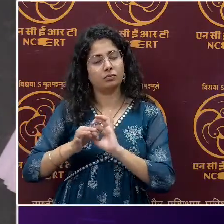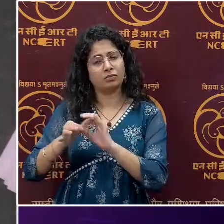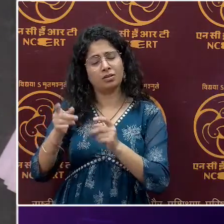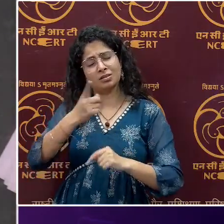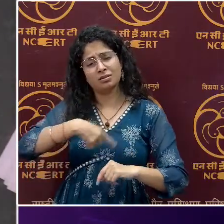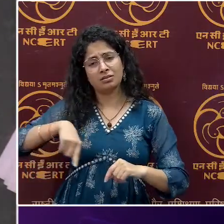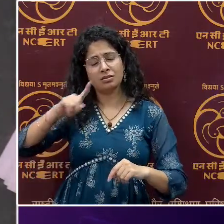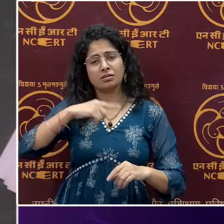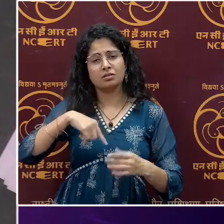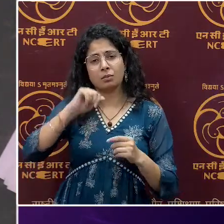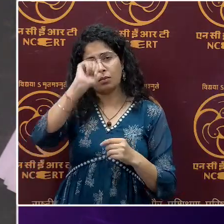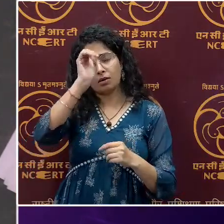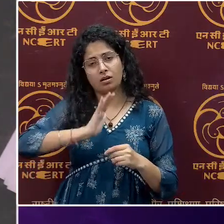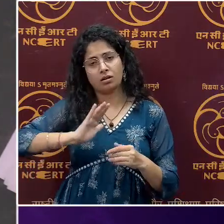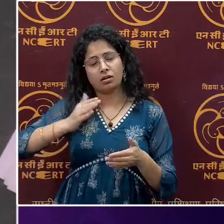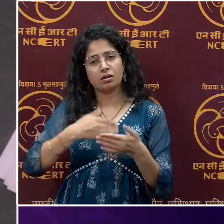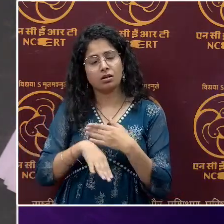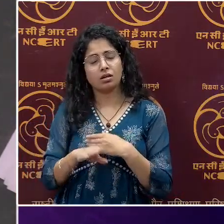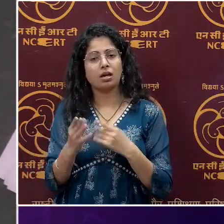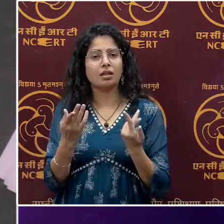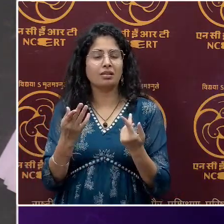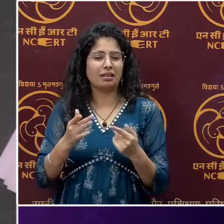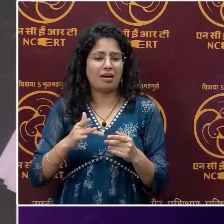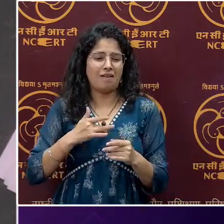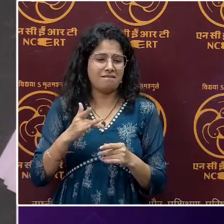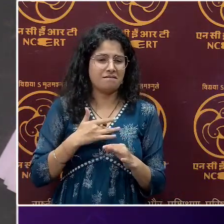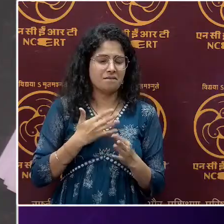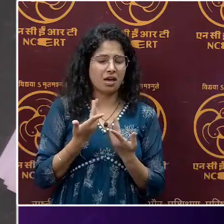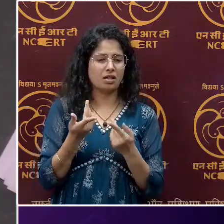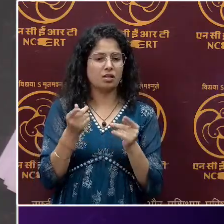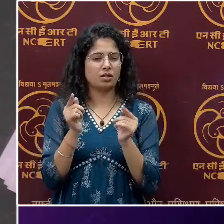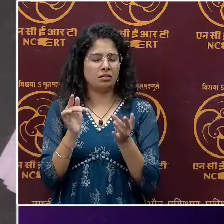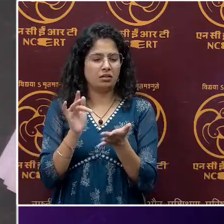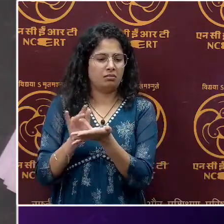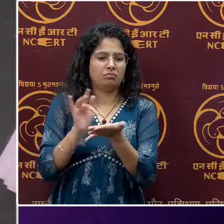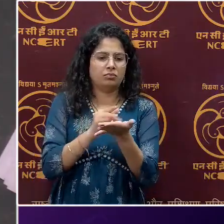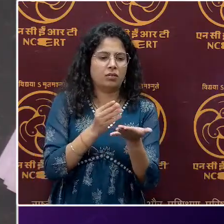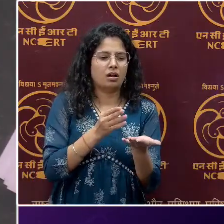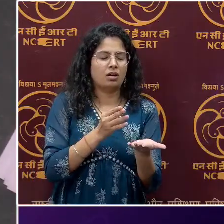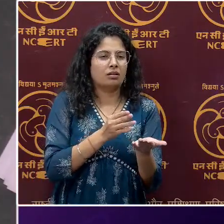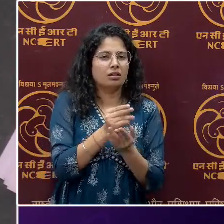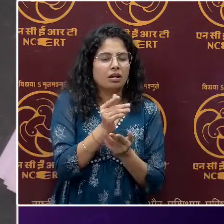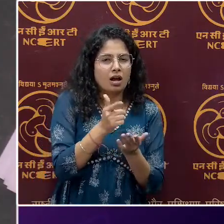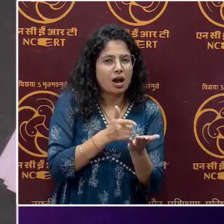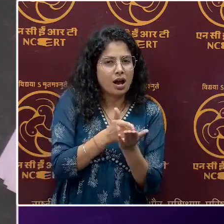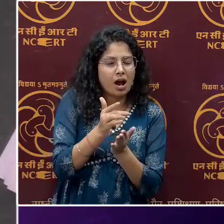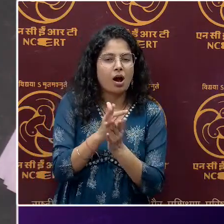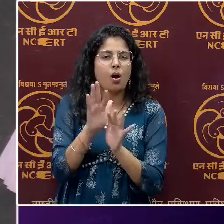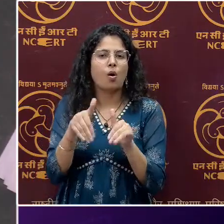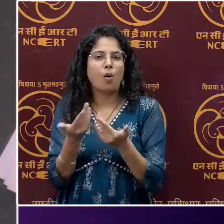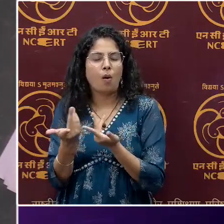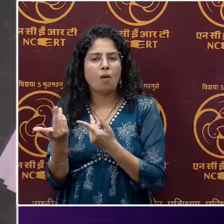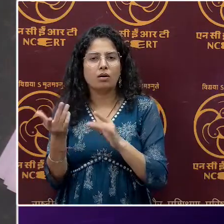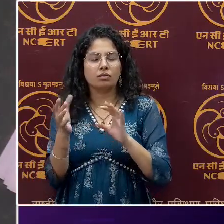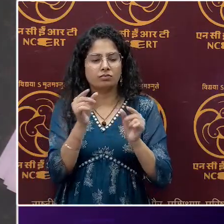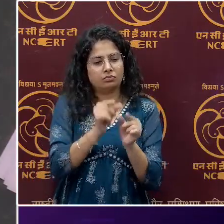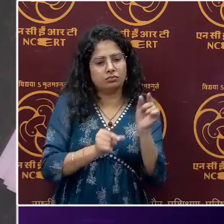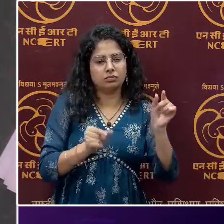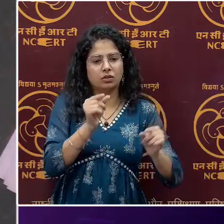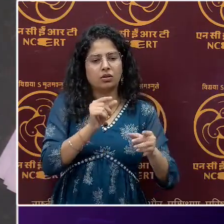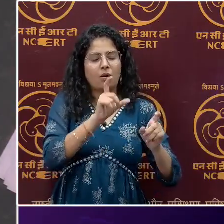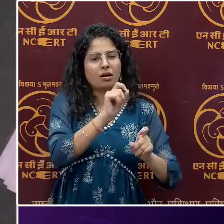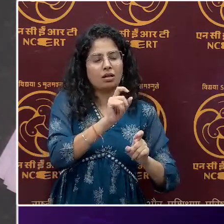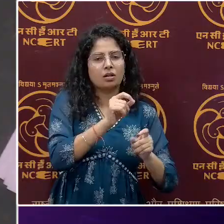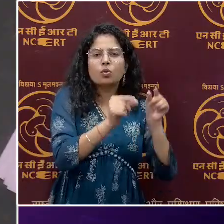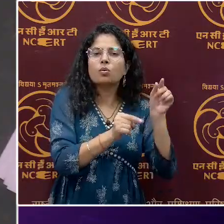everywhere in our country is revolt. Like on small places, on larger places, people in number of 10 or in number